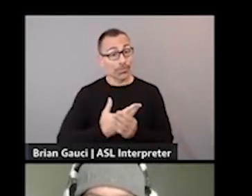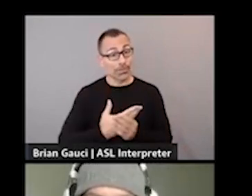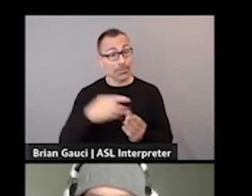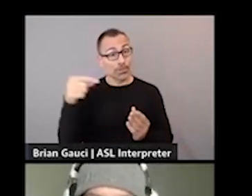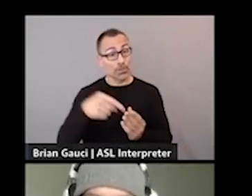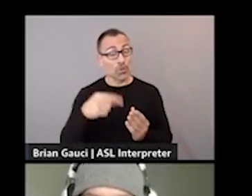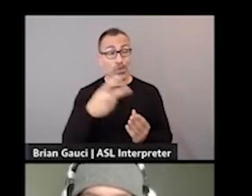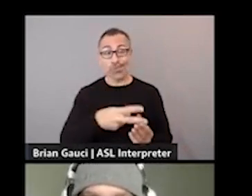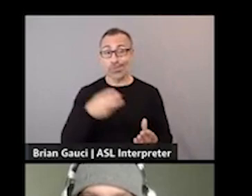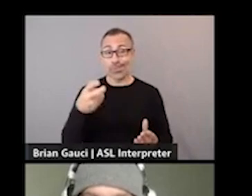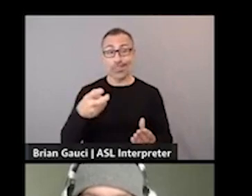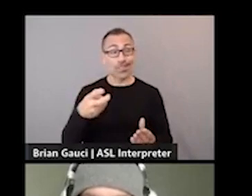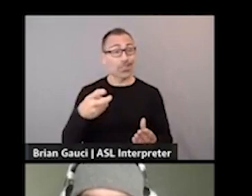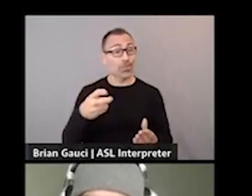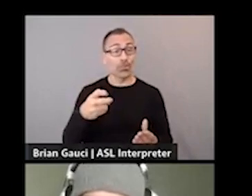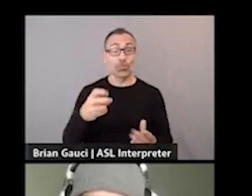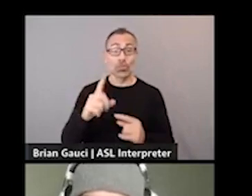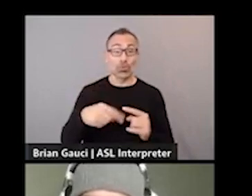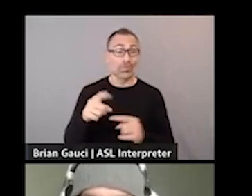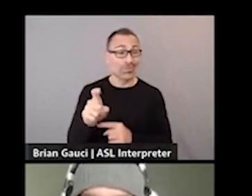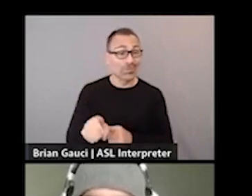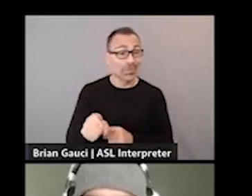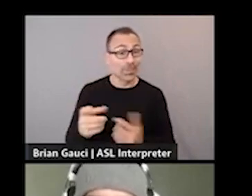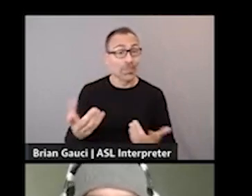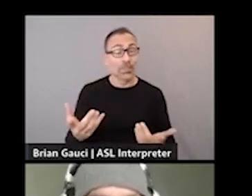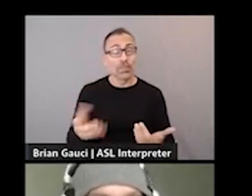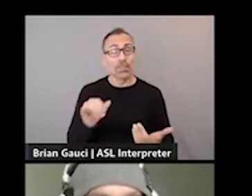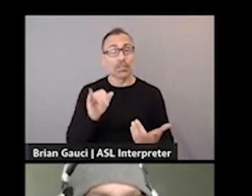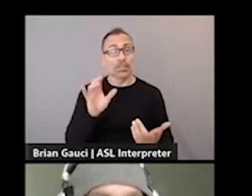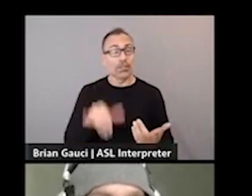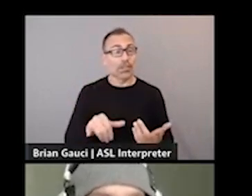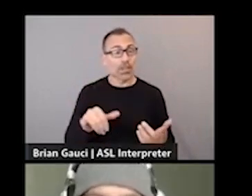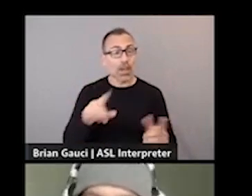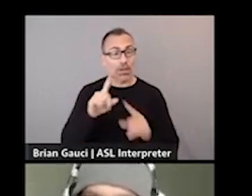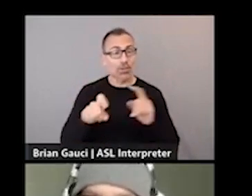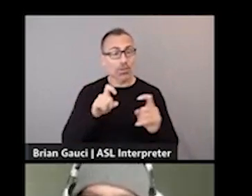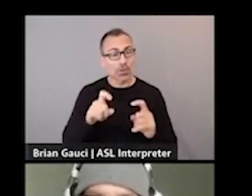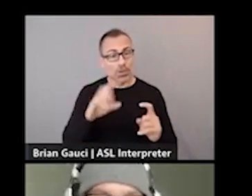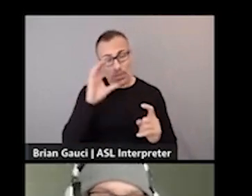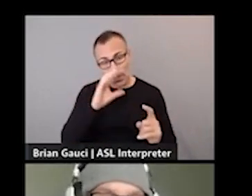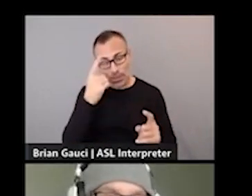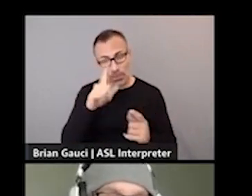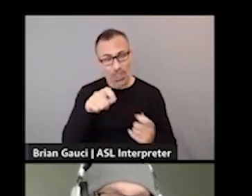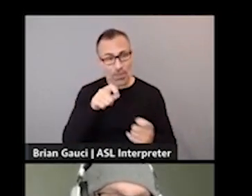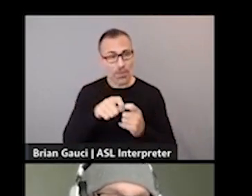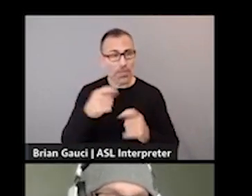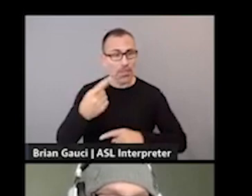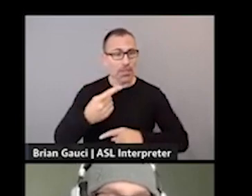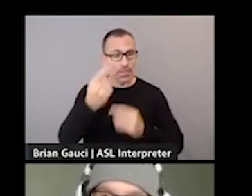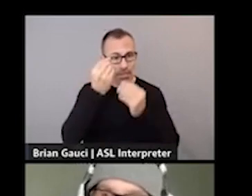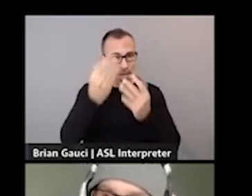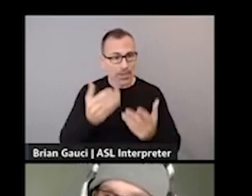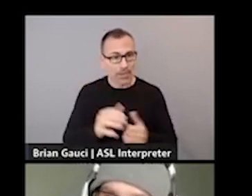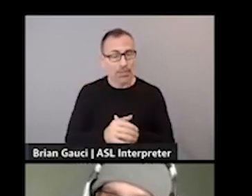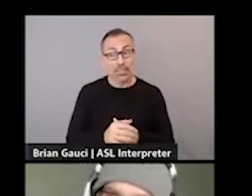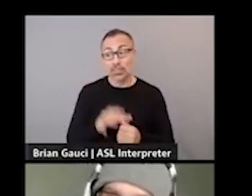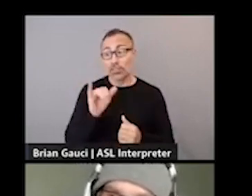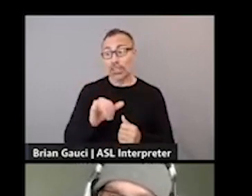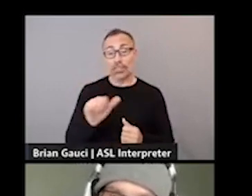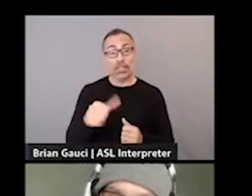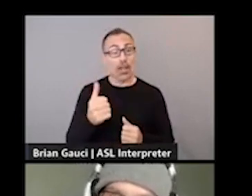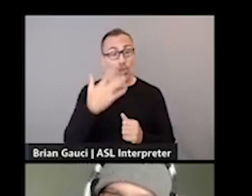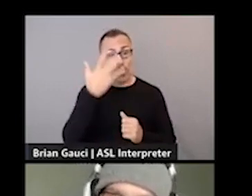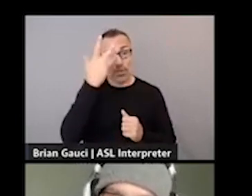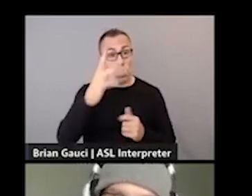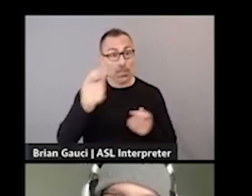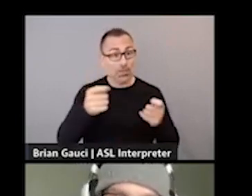on demand, whenever, if that query is looking for that particular data, right? So that's the other intelligent management